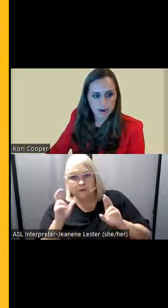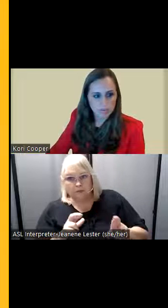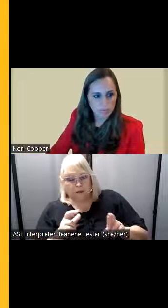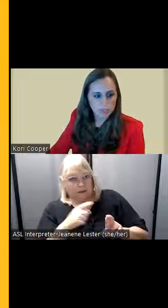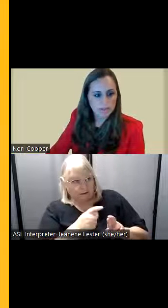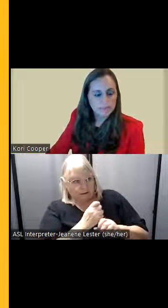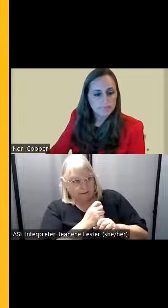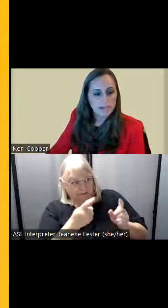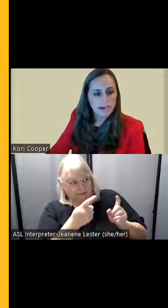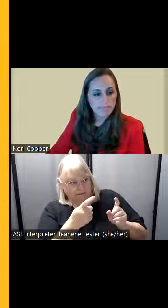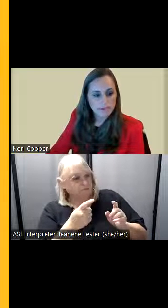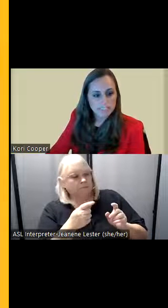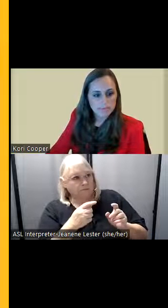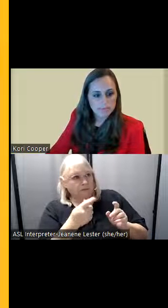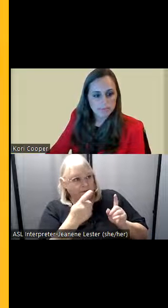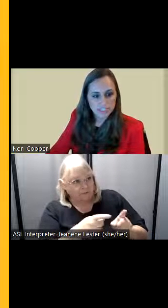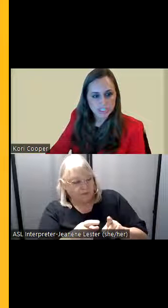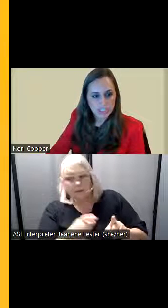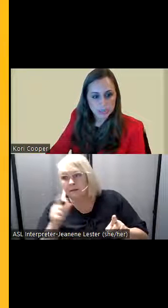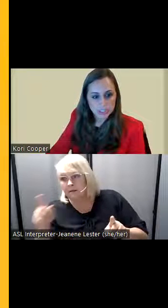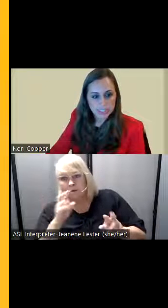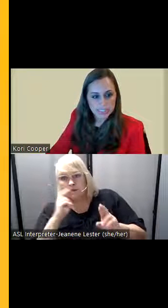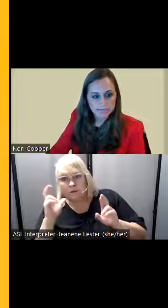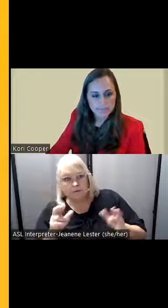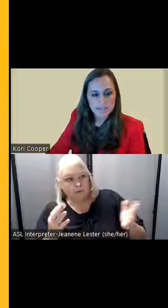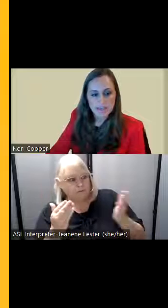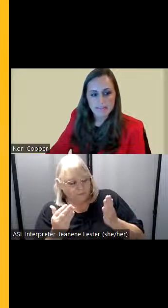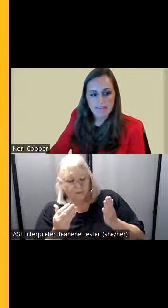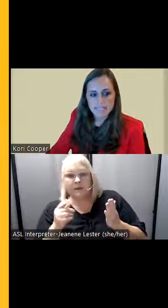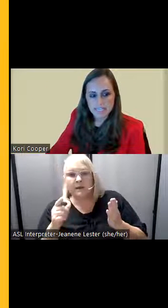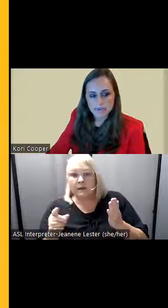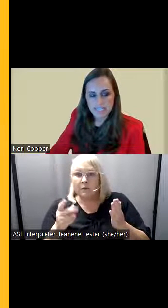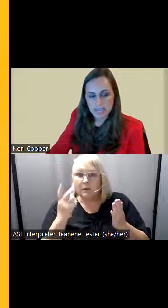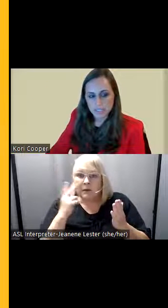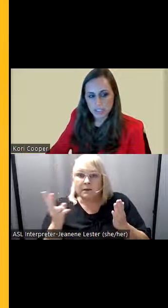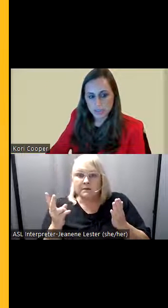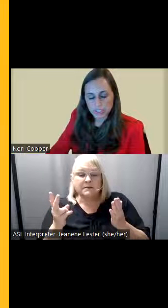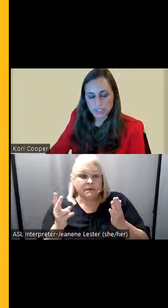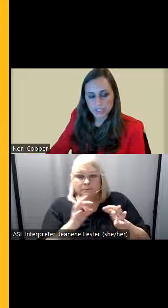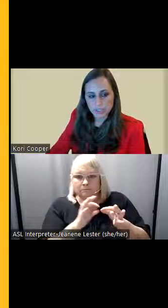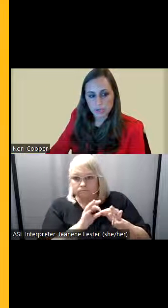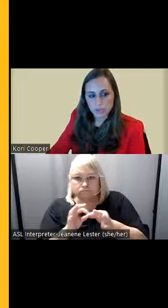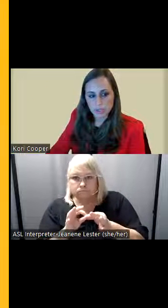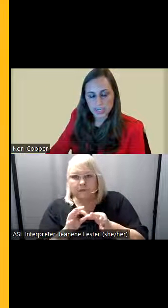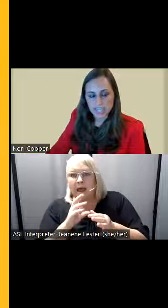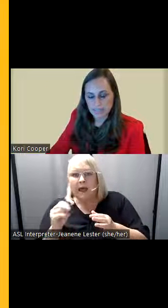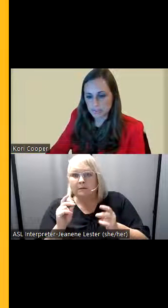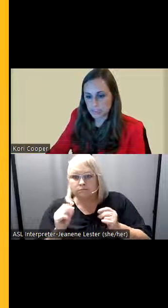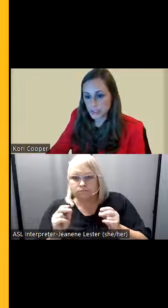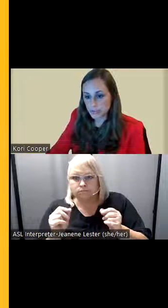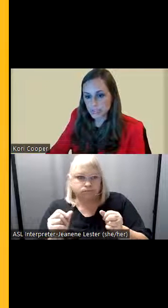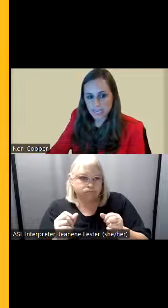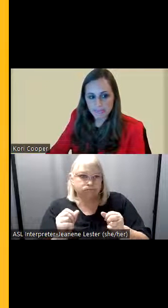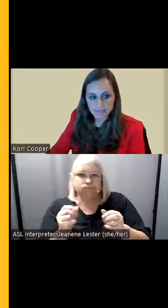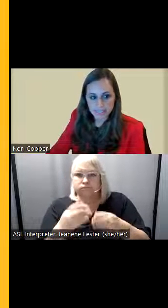that are reported, increased number of submissions closed in our system, and then decreased time to closing. So we're looking at